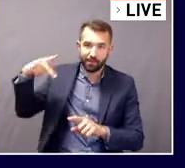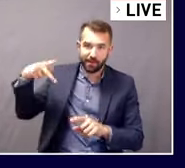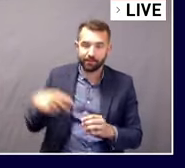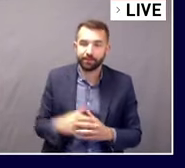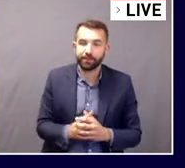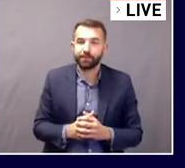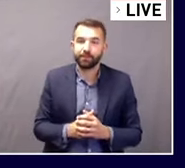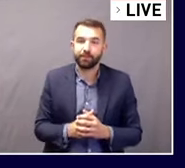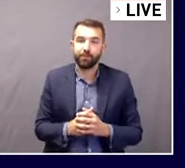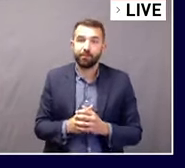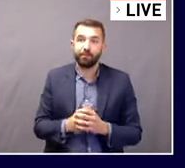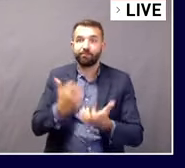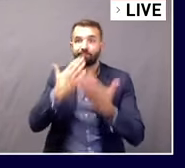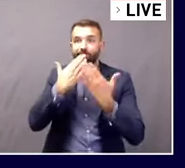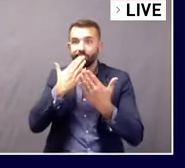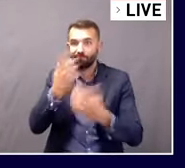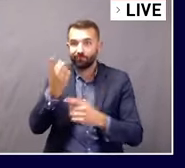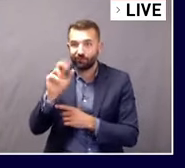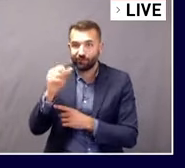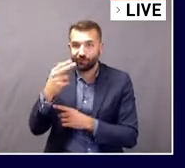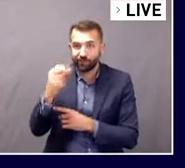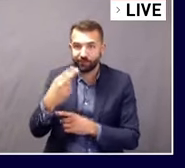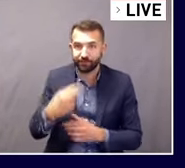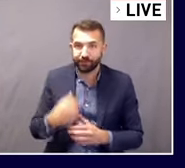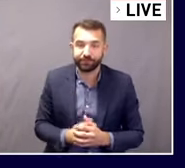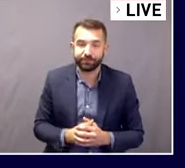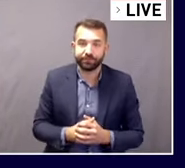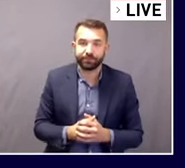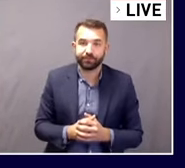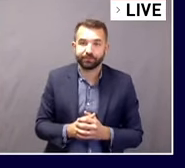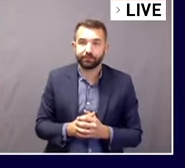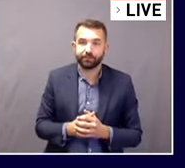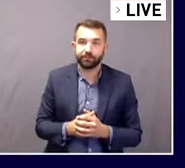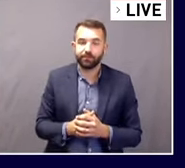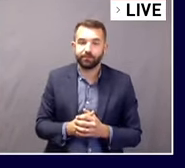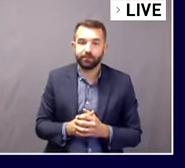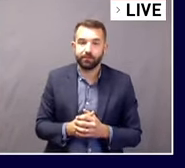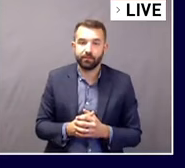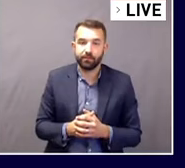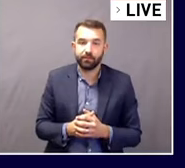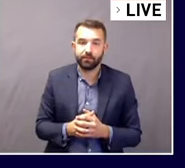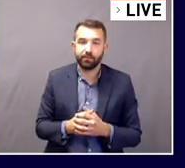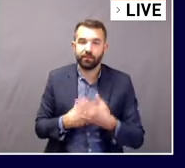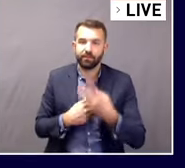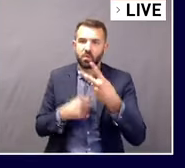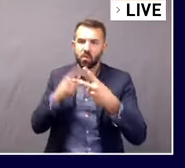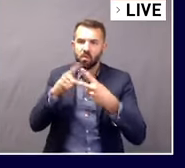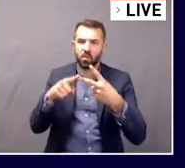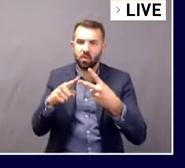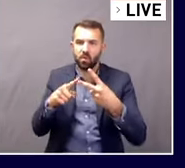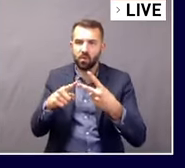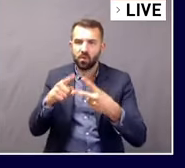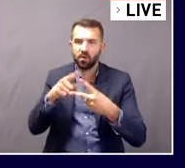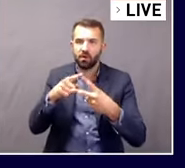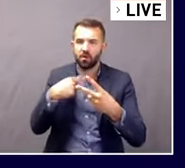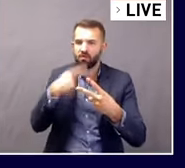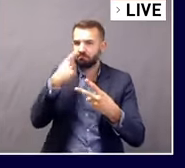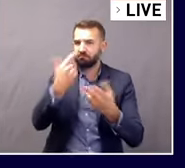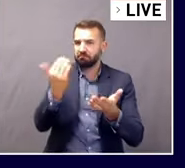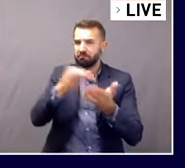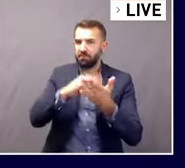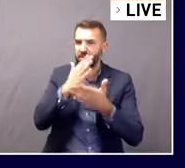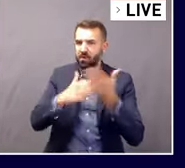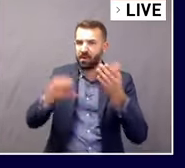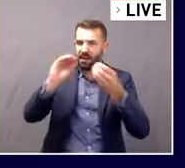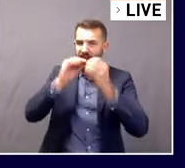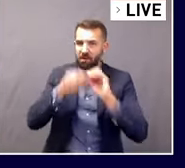Thank you very much, Dr. Shah. I have two things. Once again, going to ask you to repeat some numbers. If you could